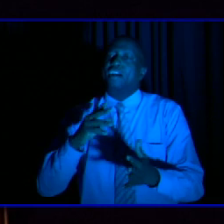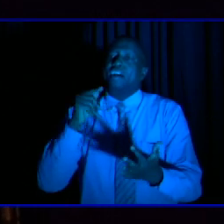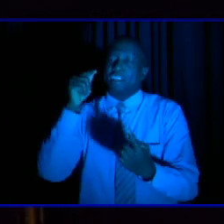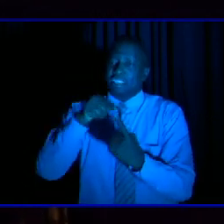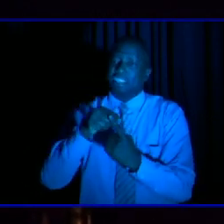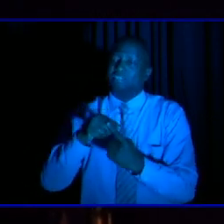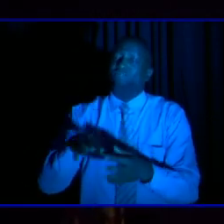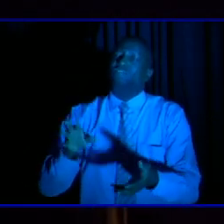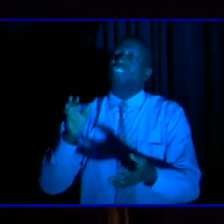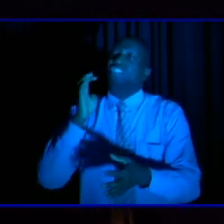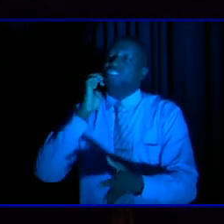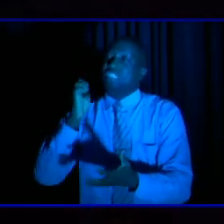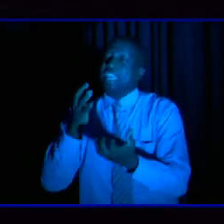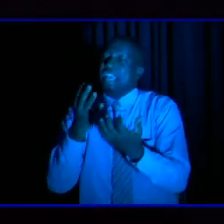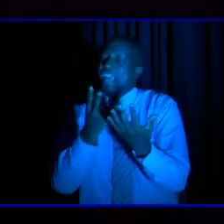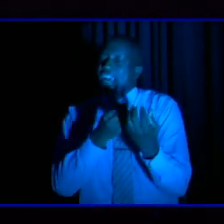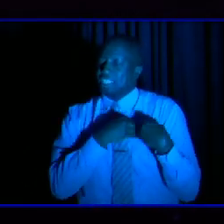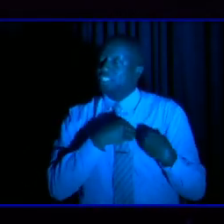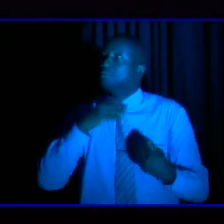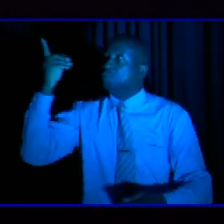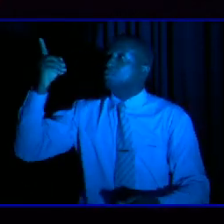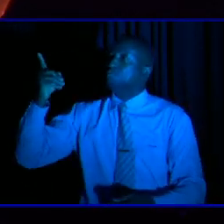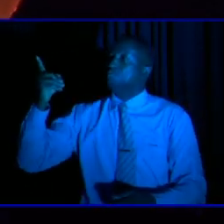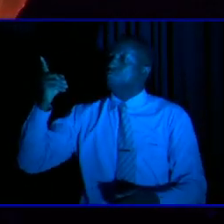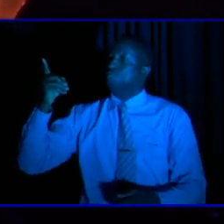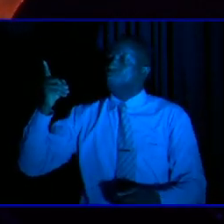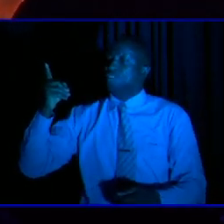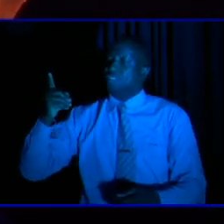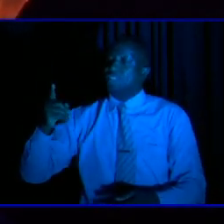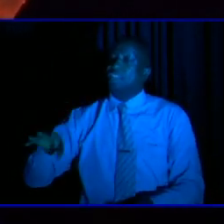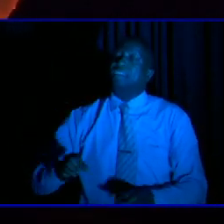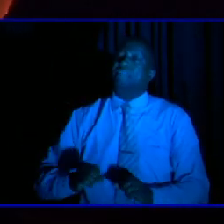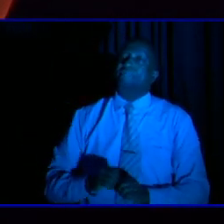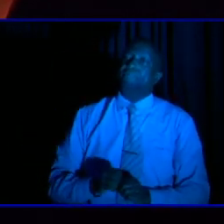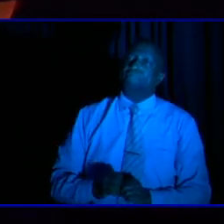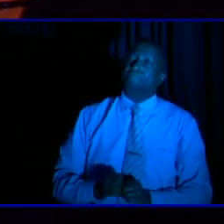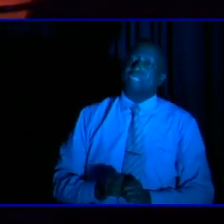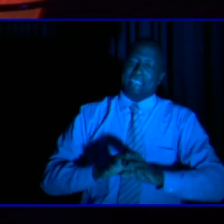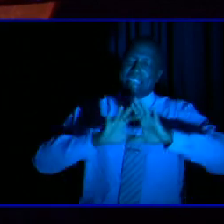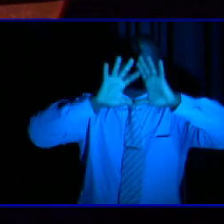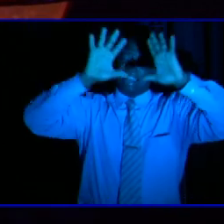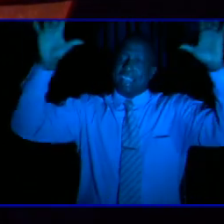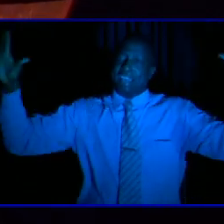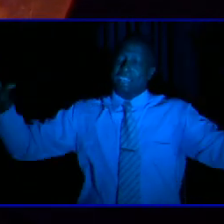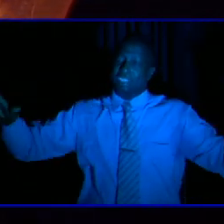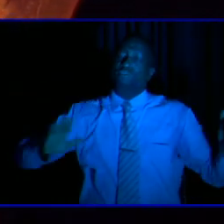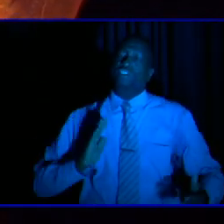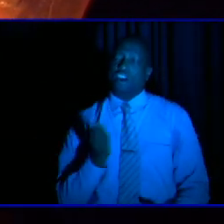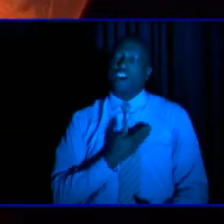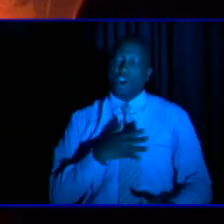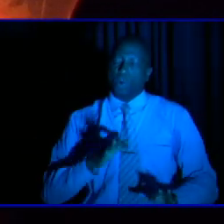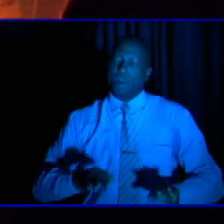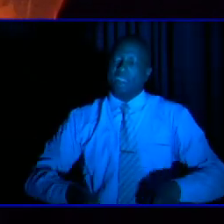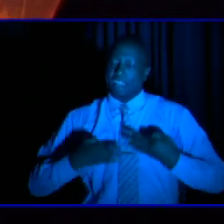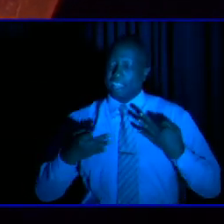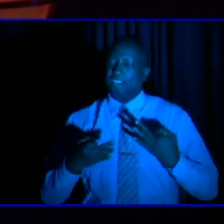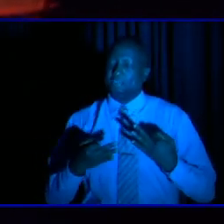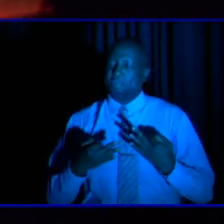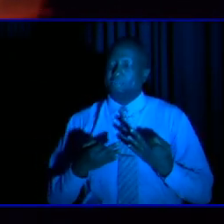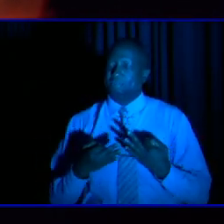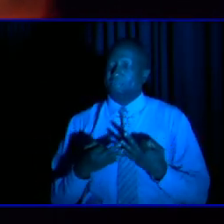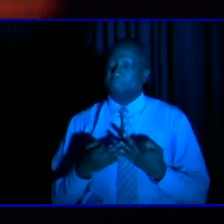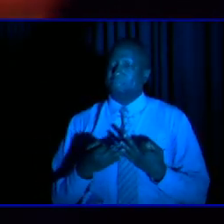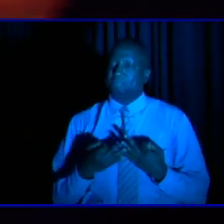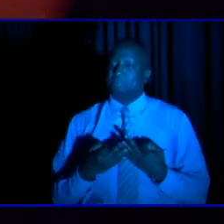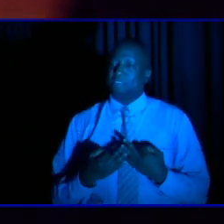midst of the darkness to shine light into our souls, that we may be wise virgins, that we